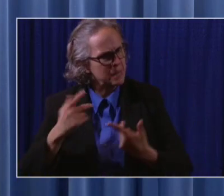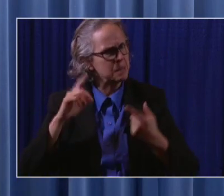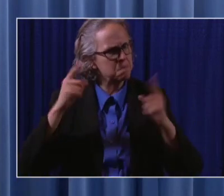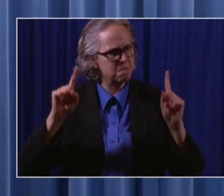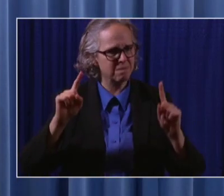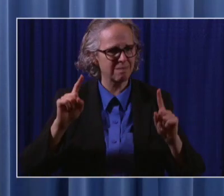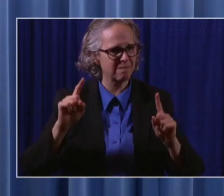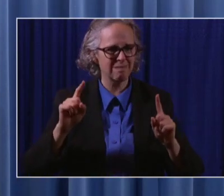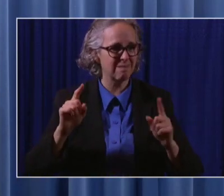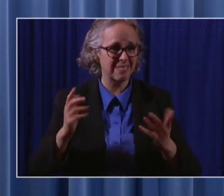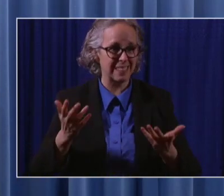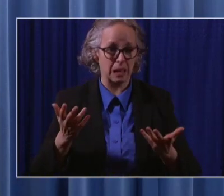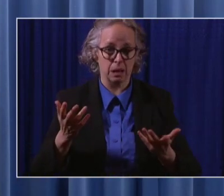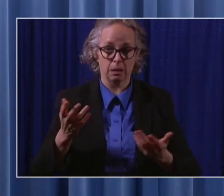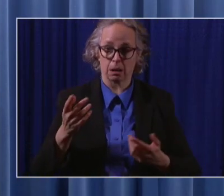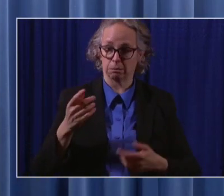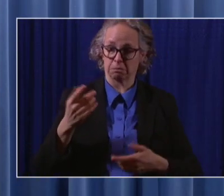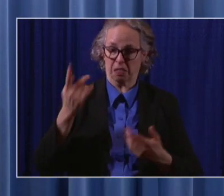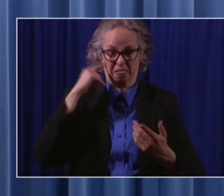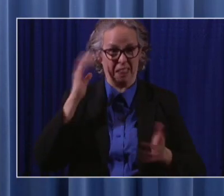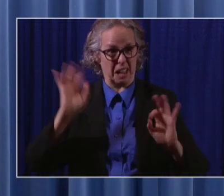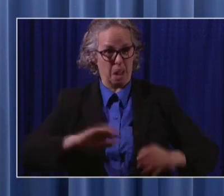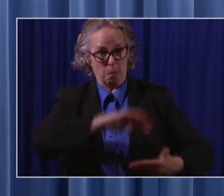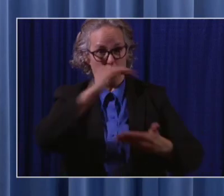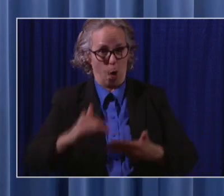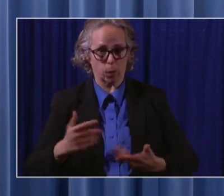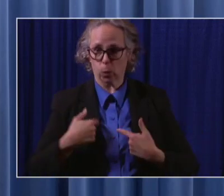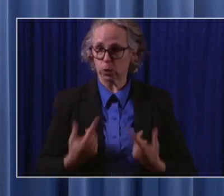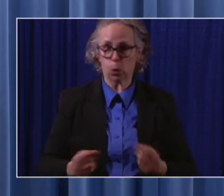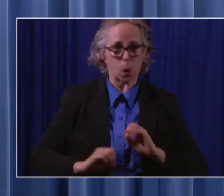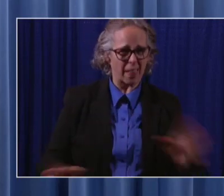We did it because Ohioans